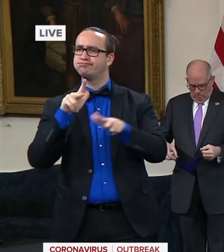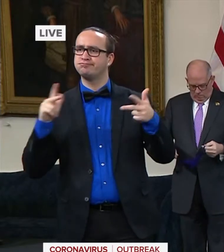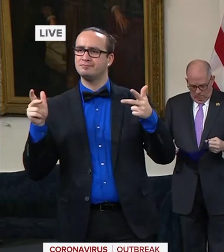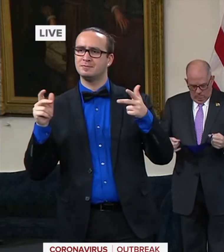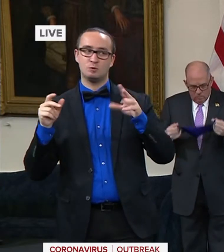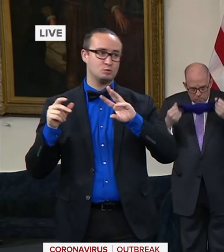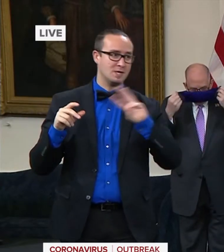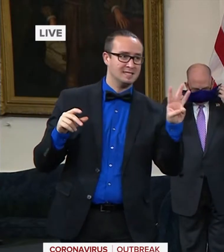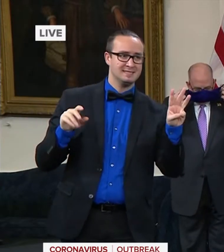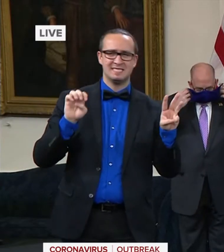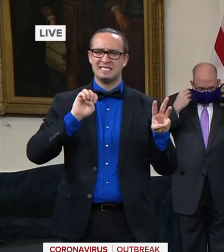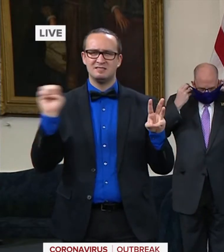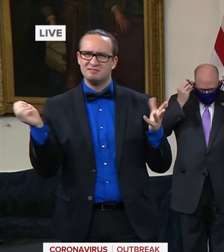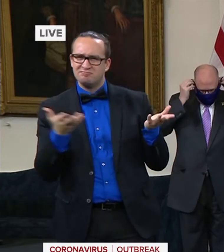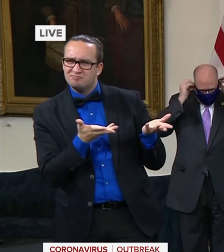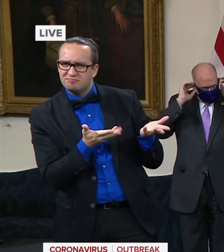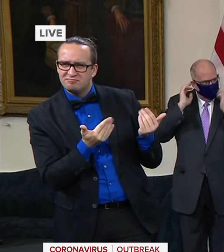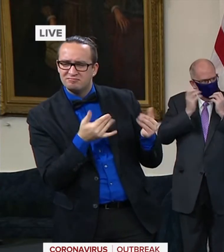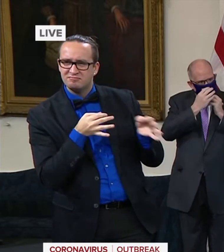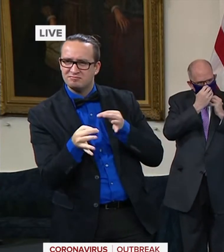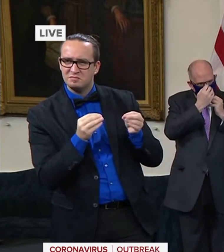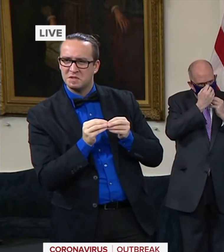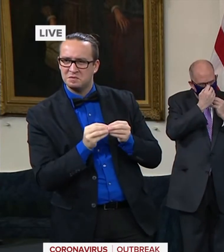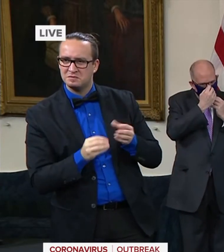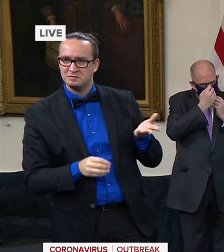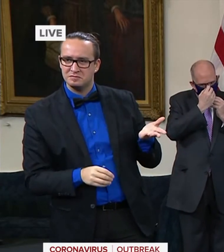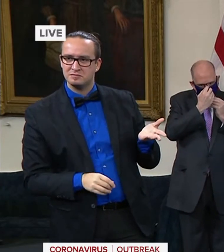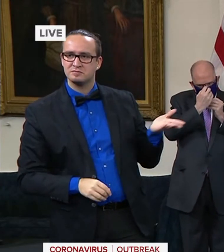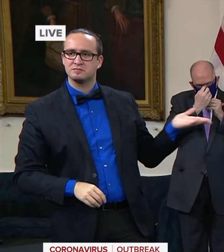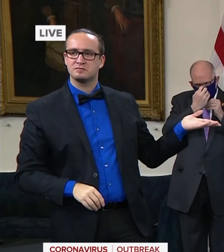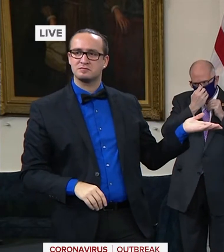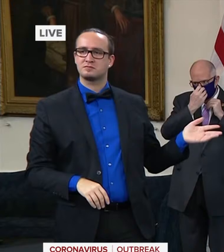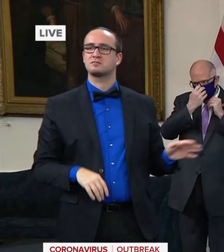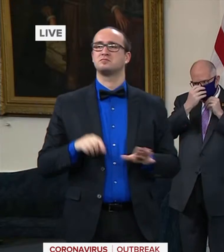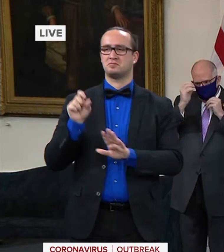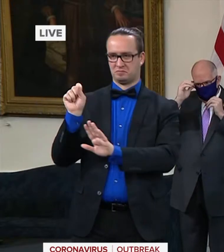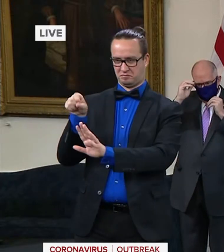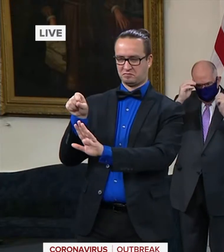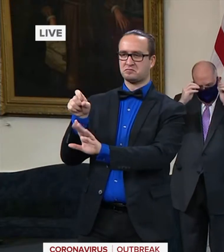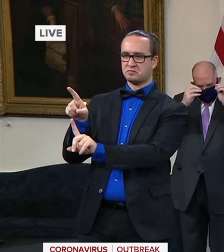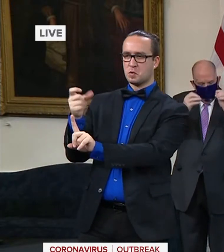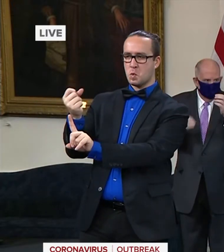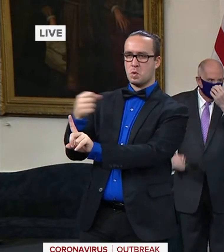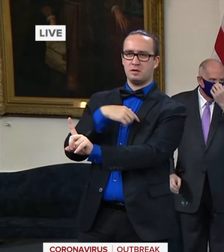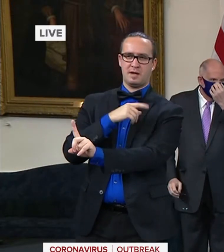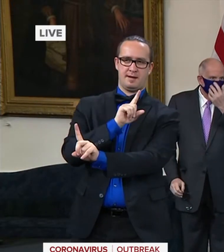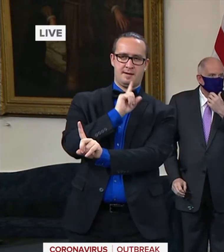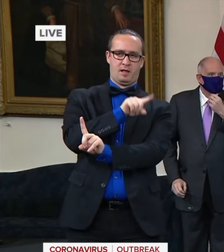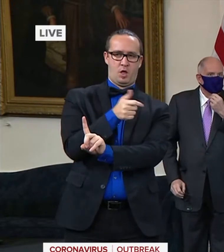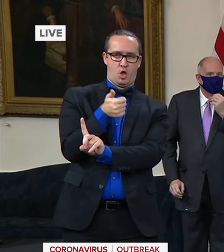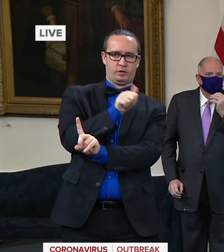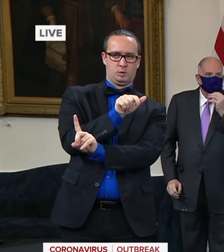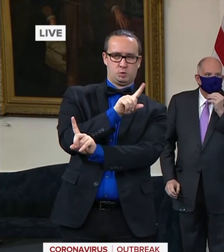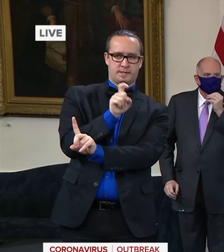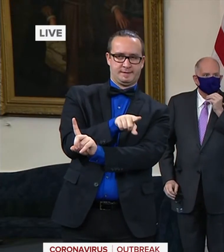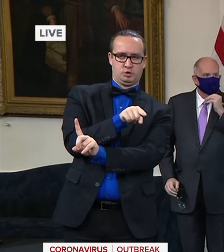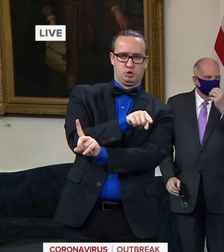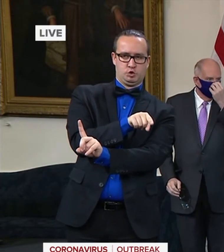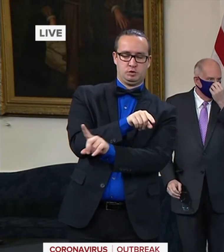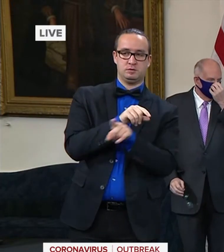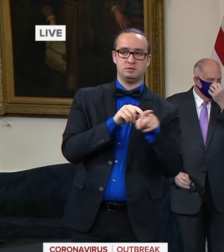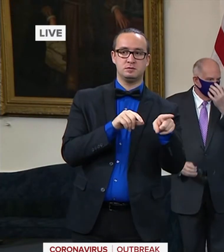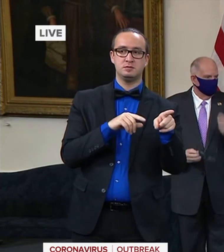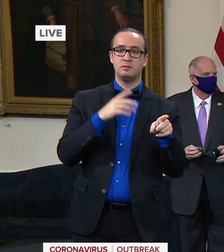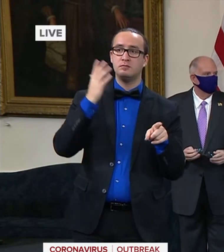comment about community-driven. It's community-driven because it's specific to a community. The needs may be different, whether it's what the barrier is. So